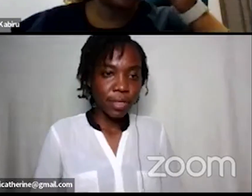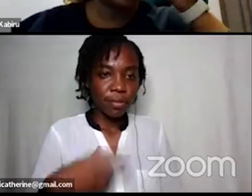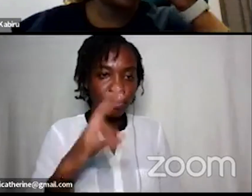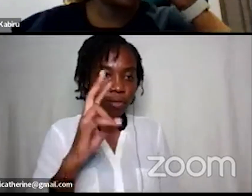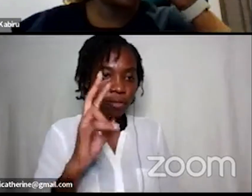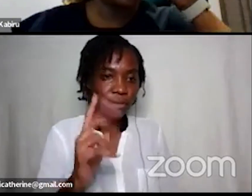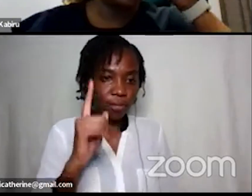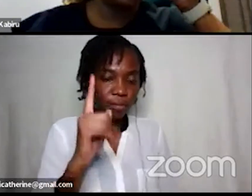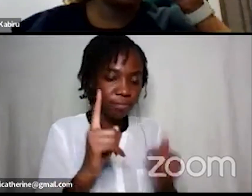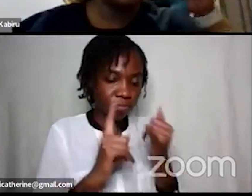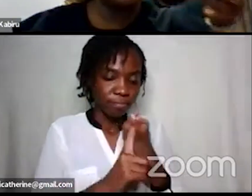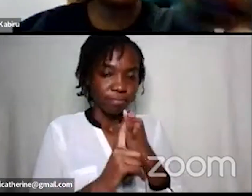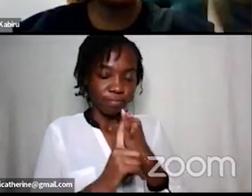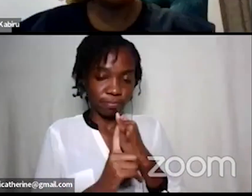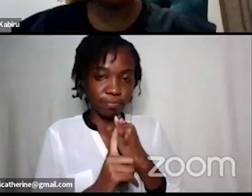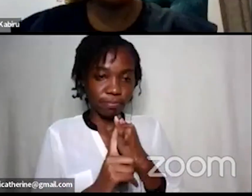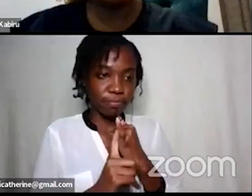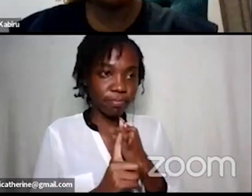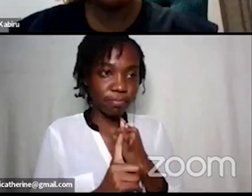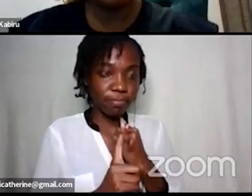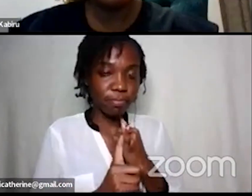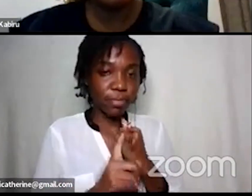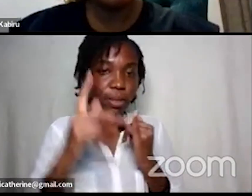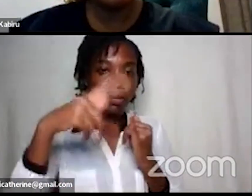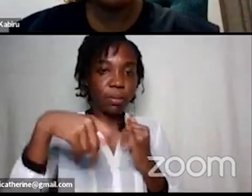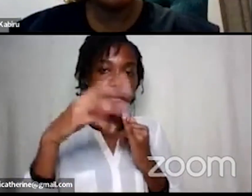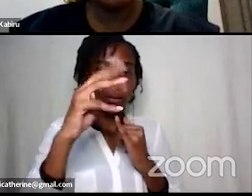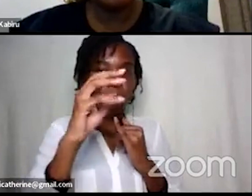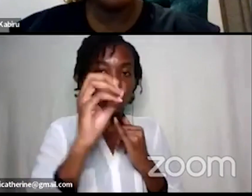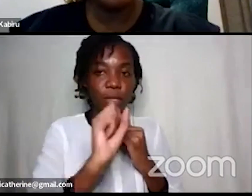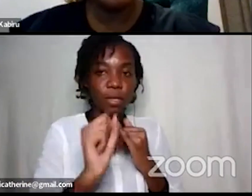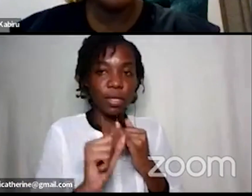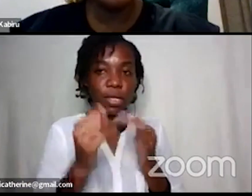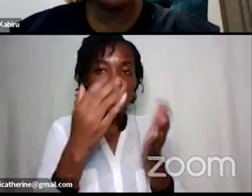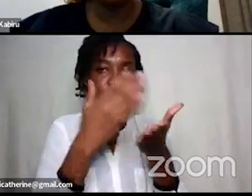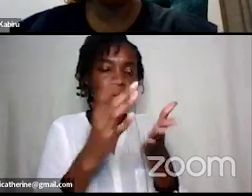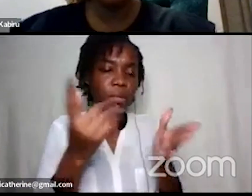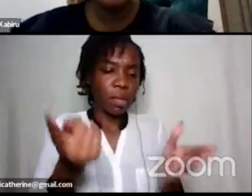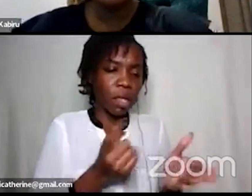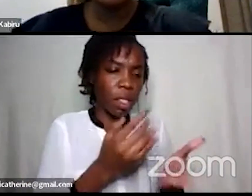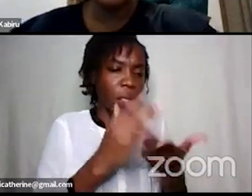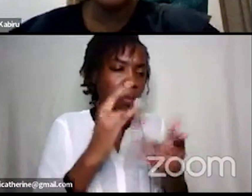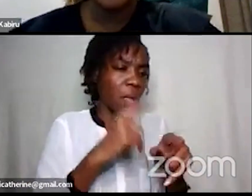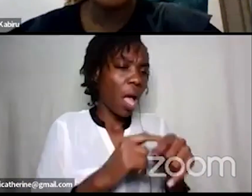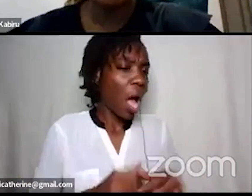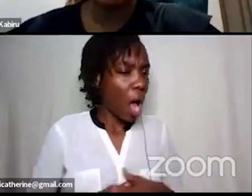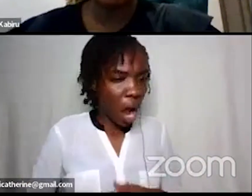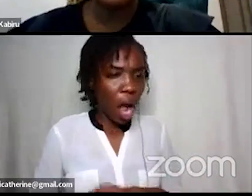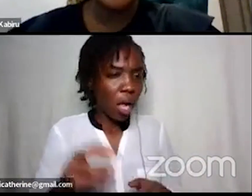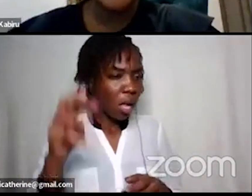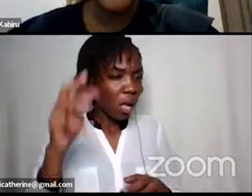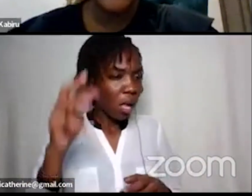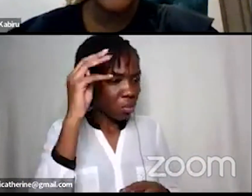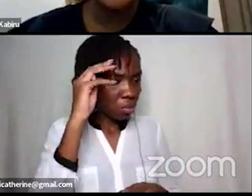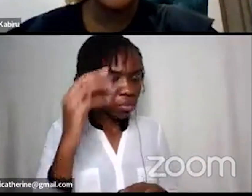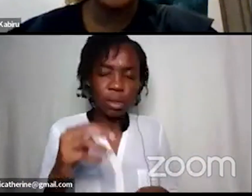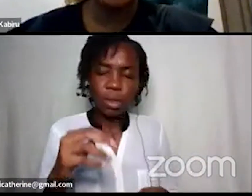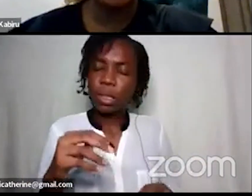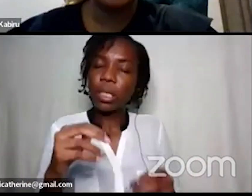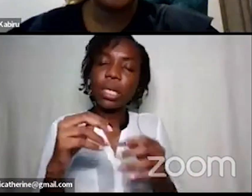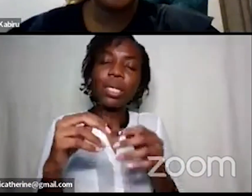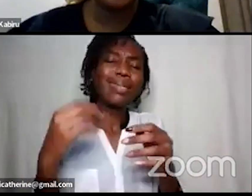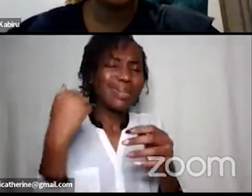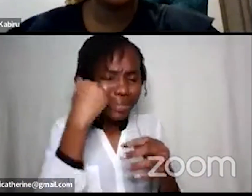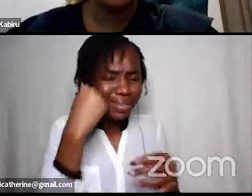is PMS. At times, some ladies get strongly affected mentally when about to have their periods, always